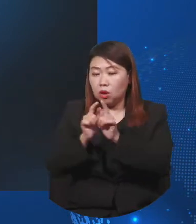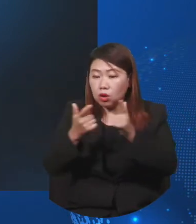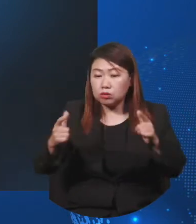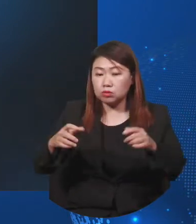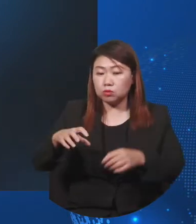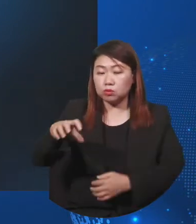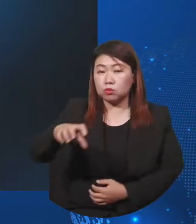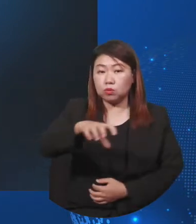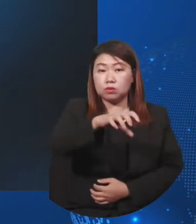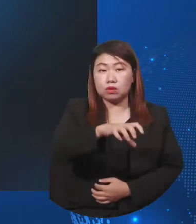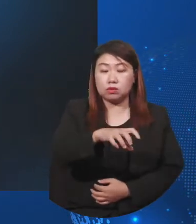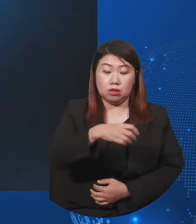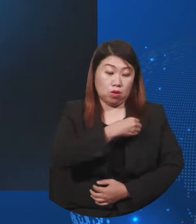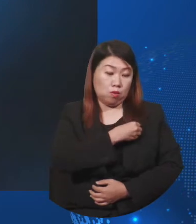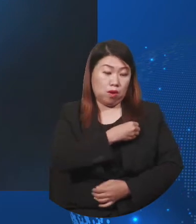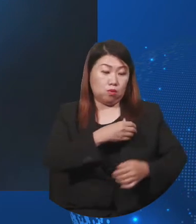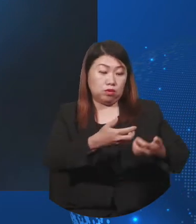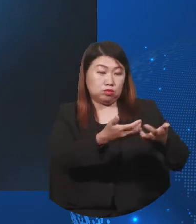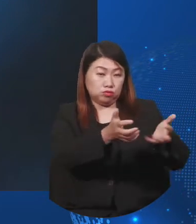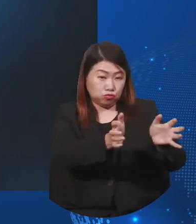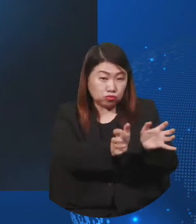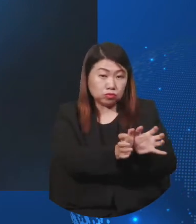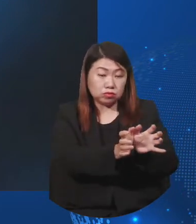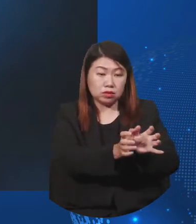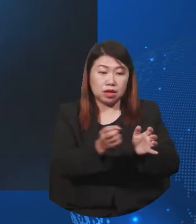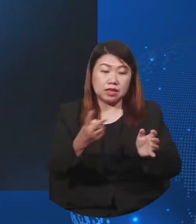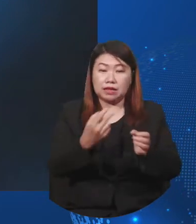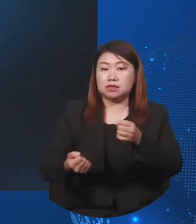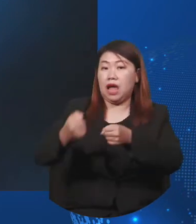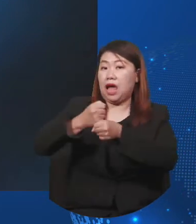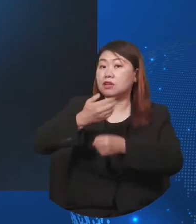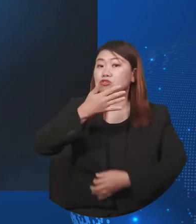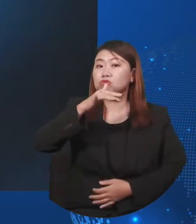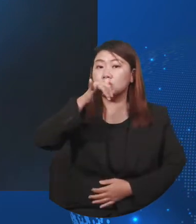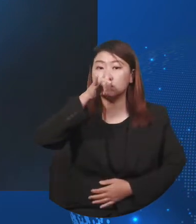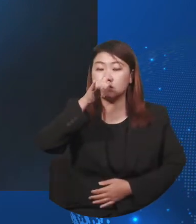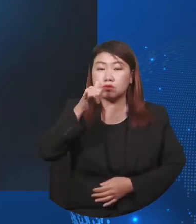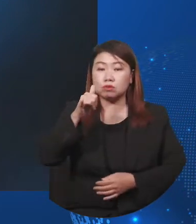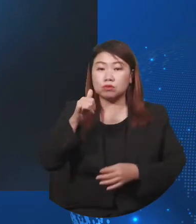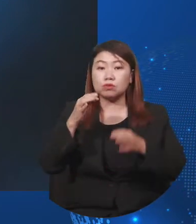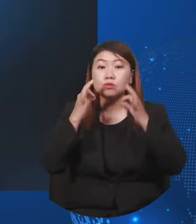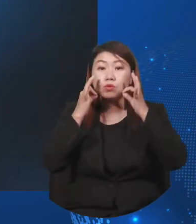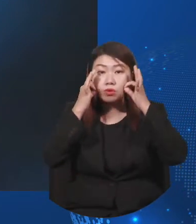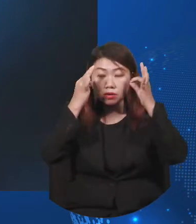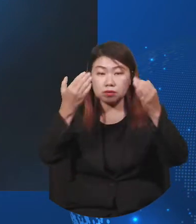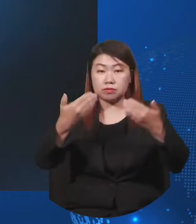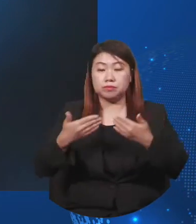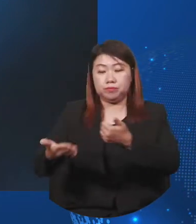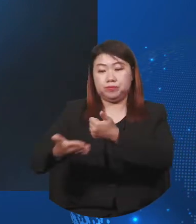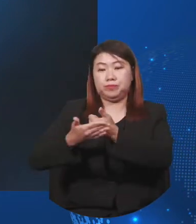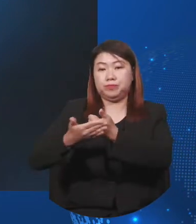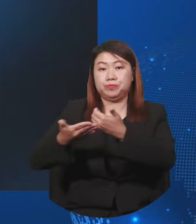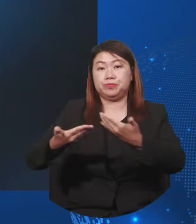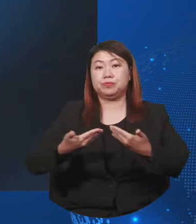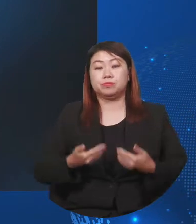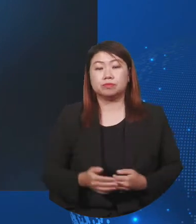rebuild economies. Triangular cooperation is also gaining momentum, where countries can access shared